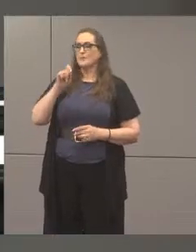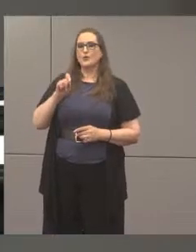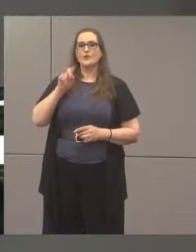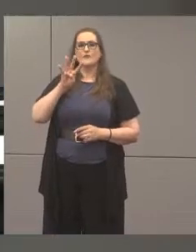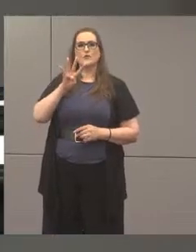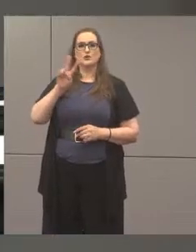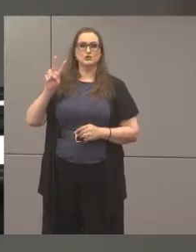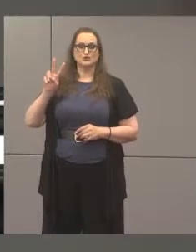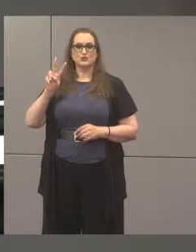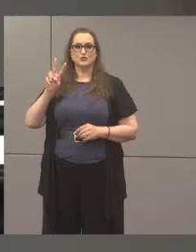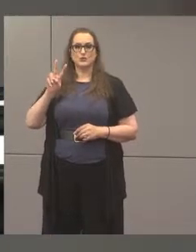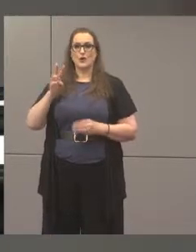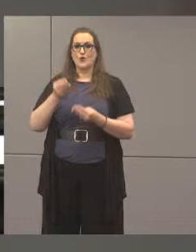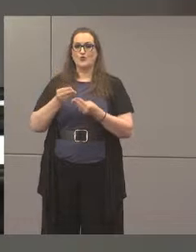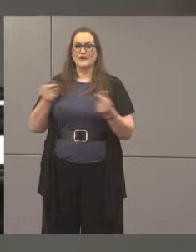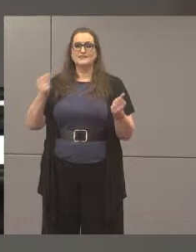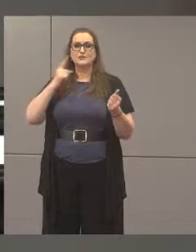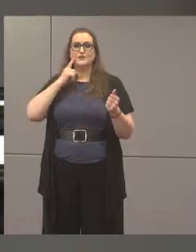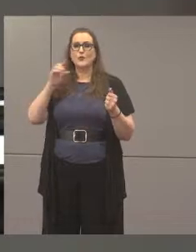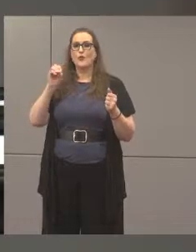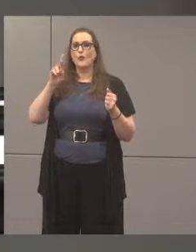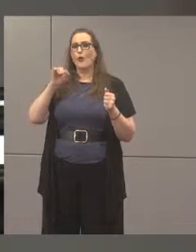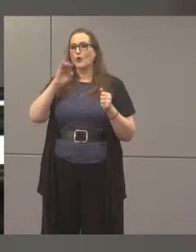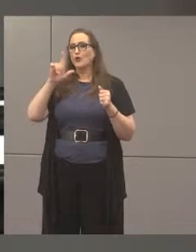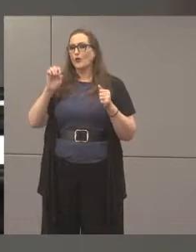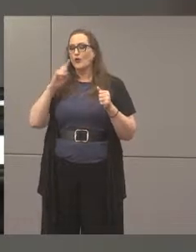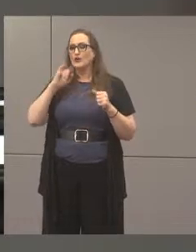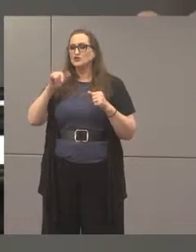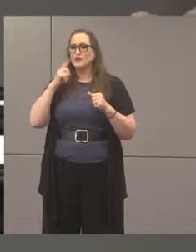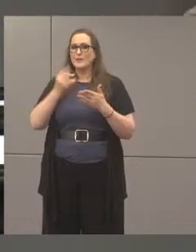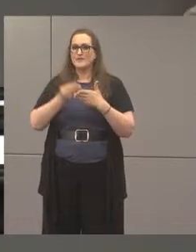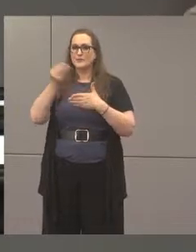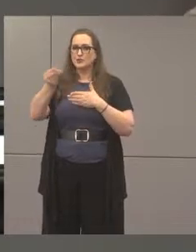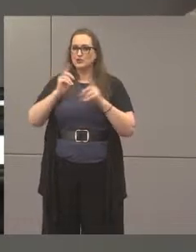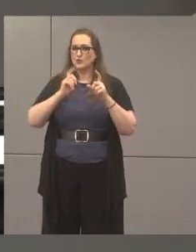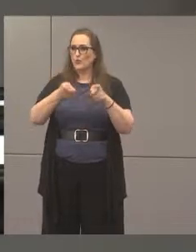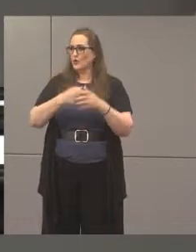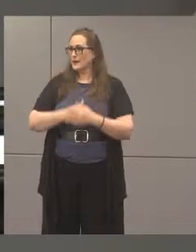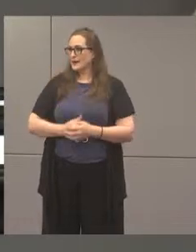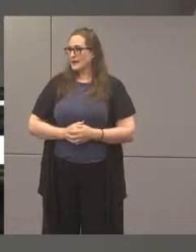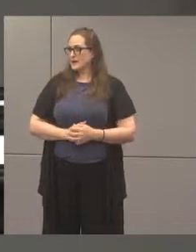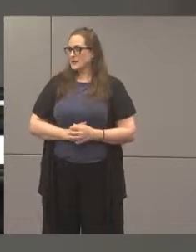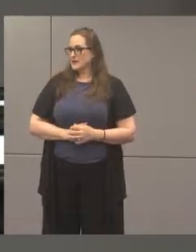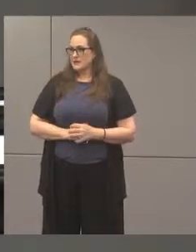1.42, resolution for Oracle Java Purchase Award.